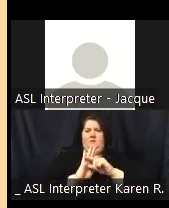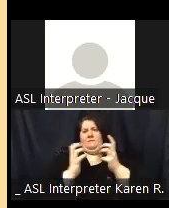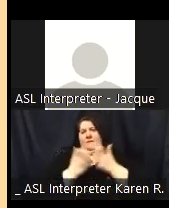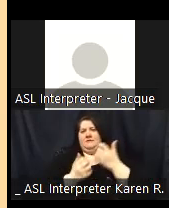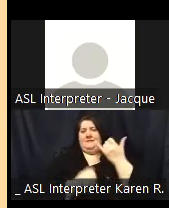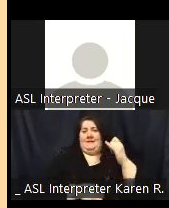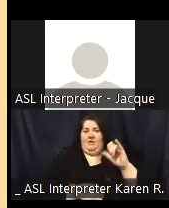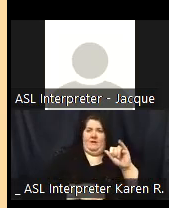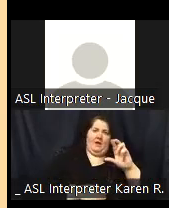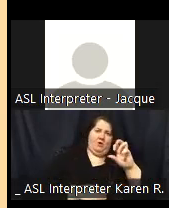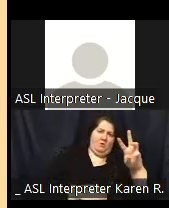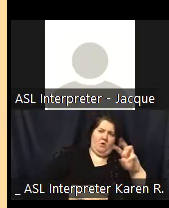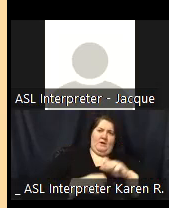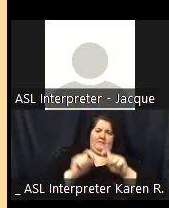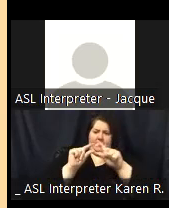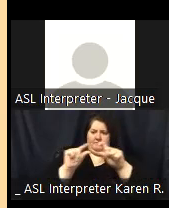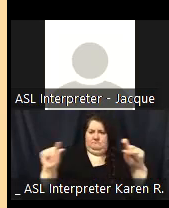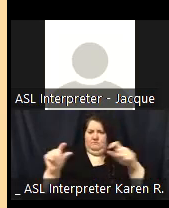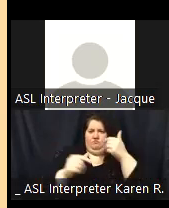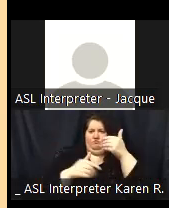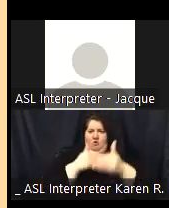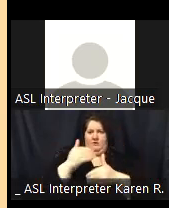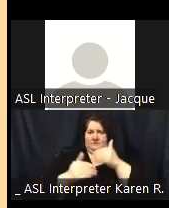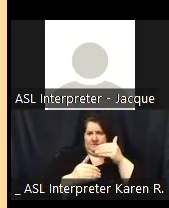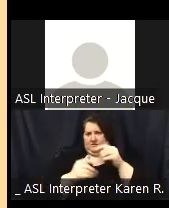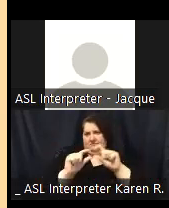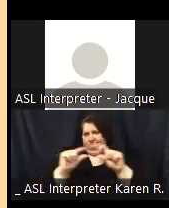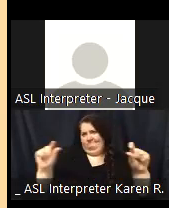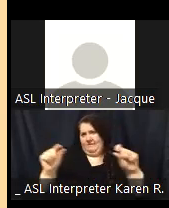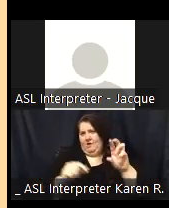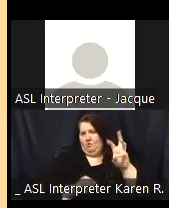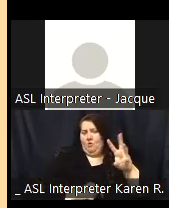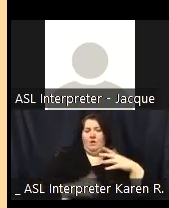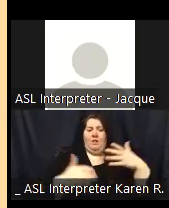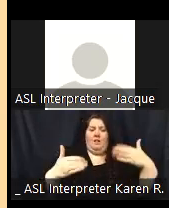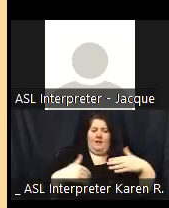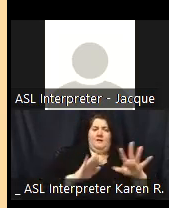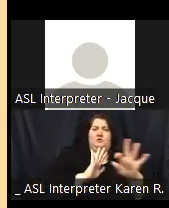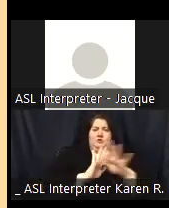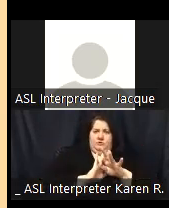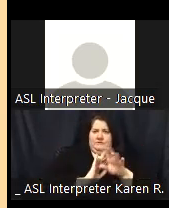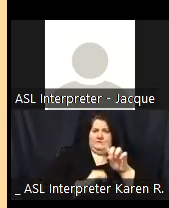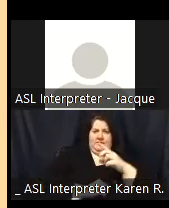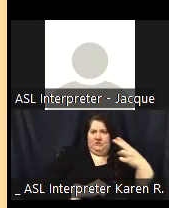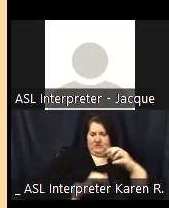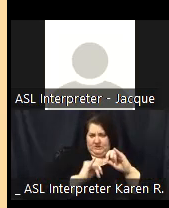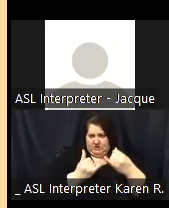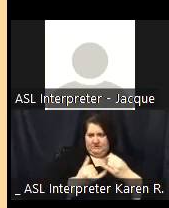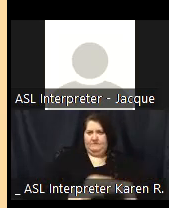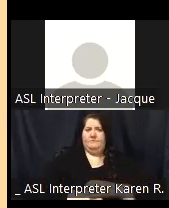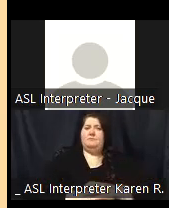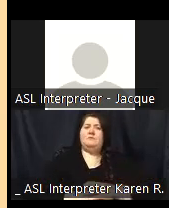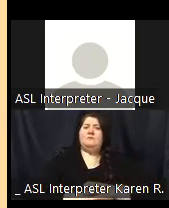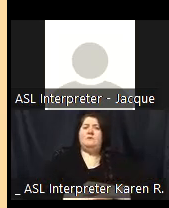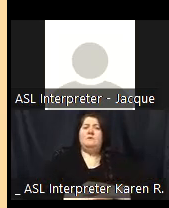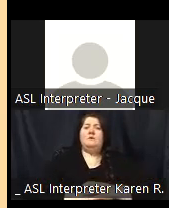arrow in the process overview where a family has not yet chosen a DHH agency. And so the role